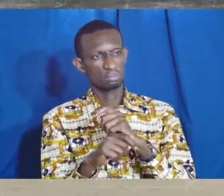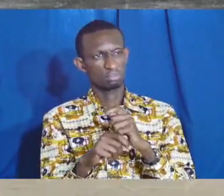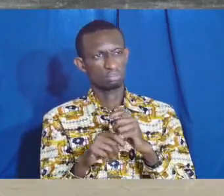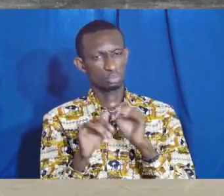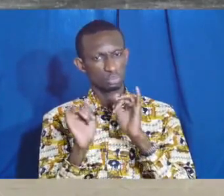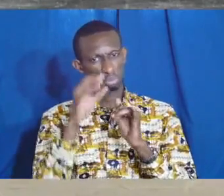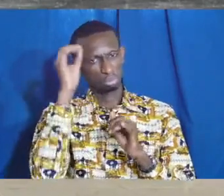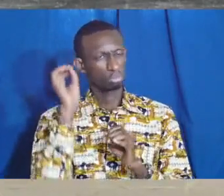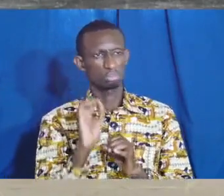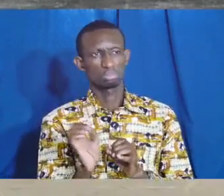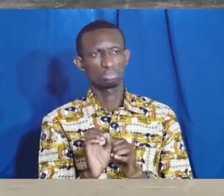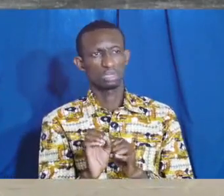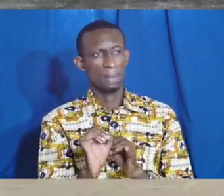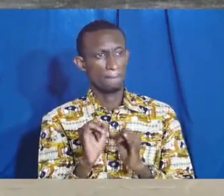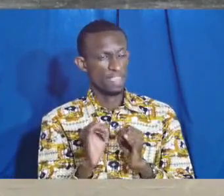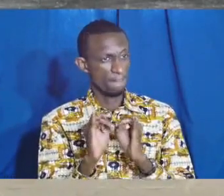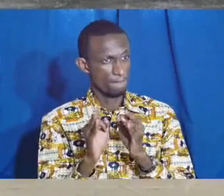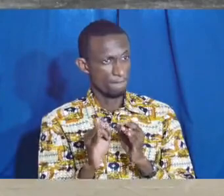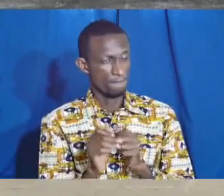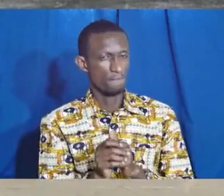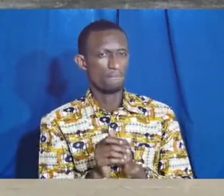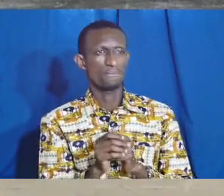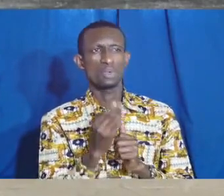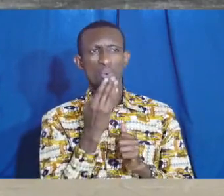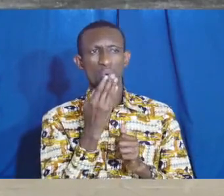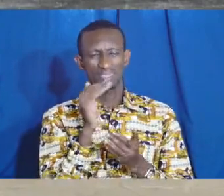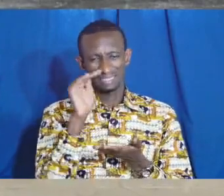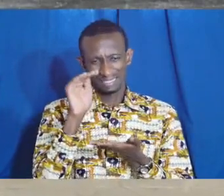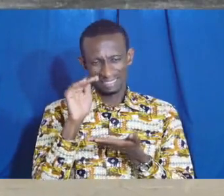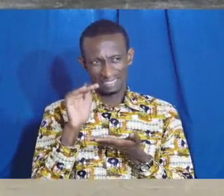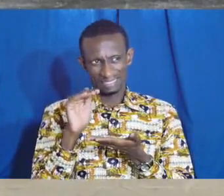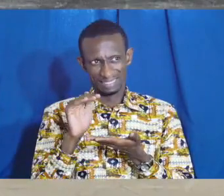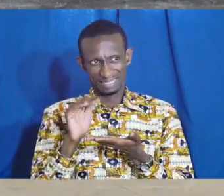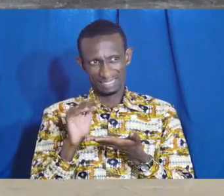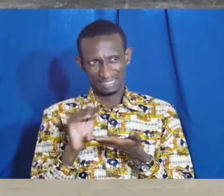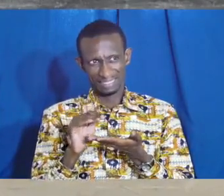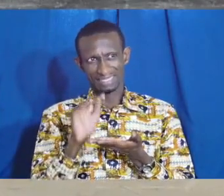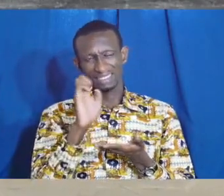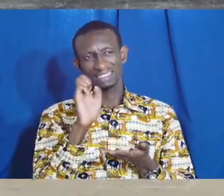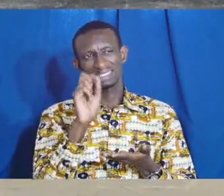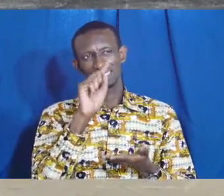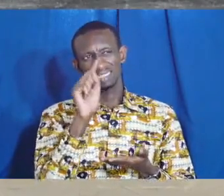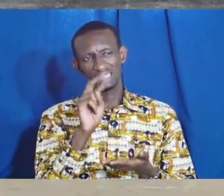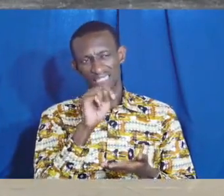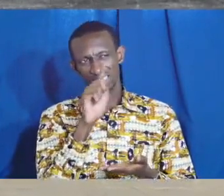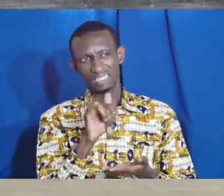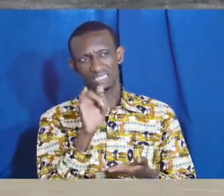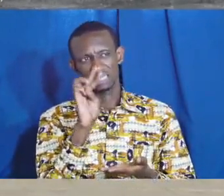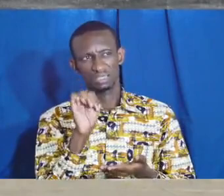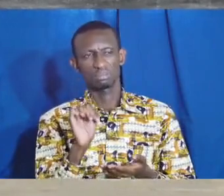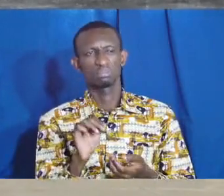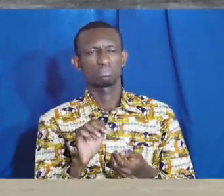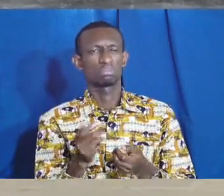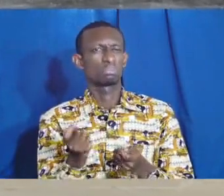But also when the temperature is very low, the enzymes becomes inactive. So high